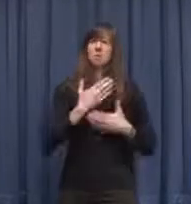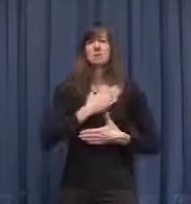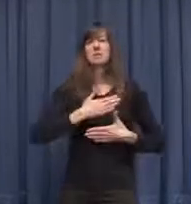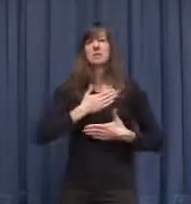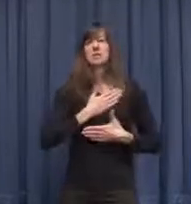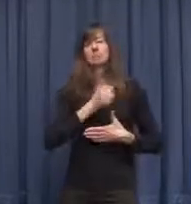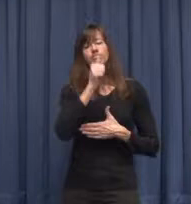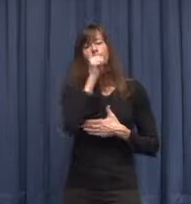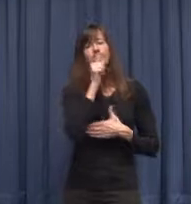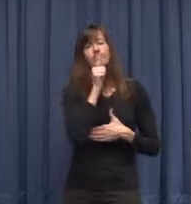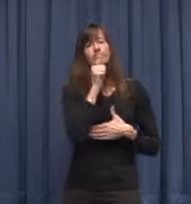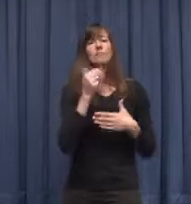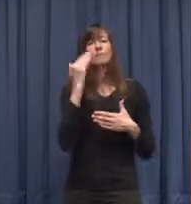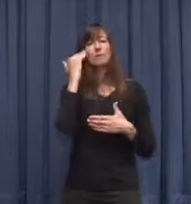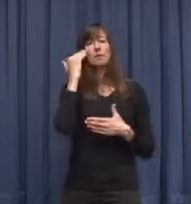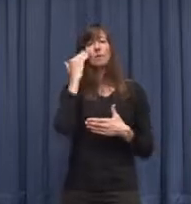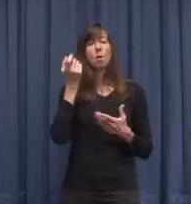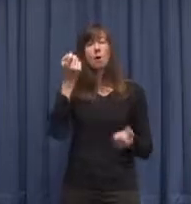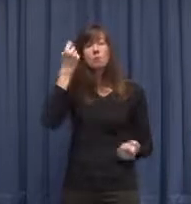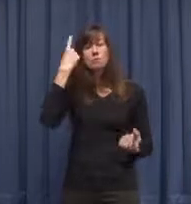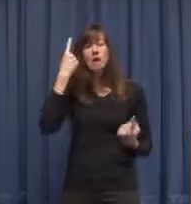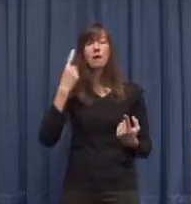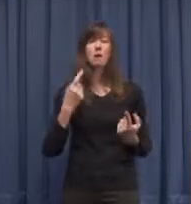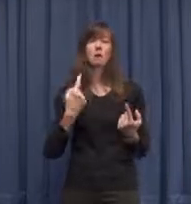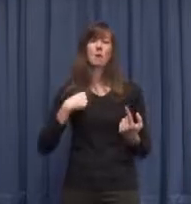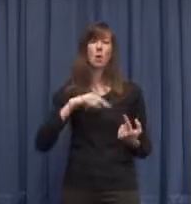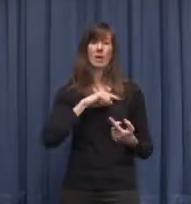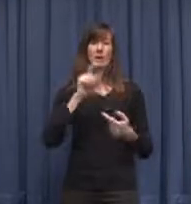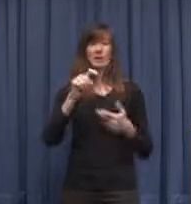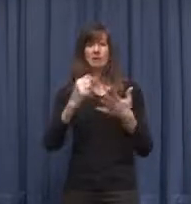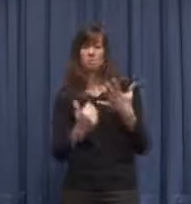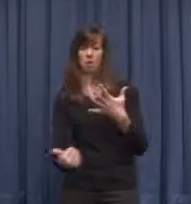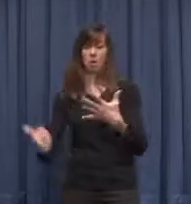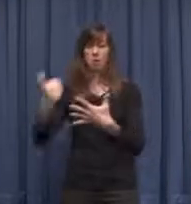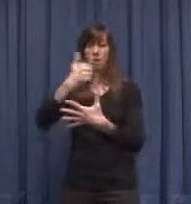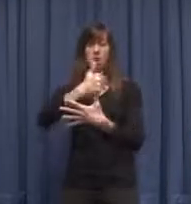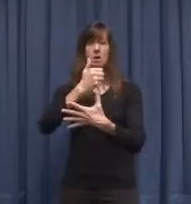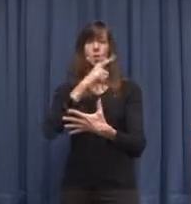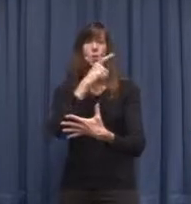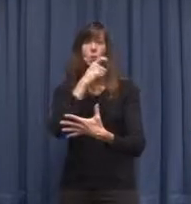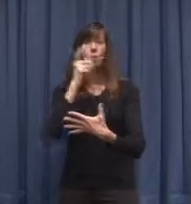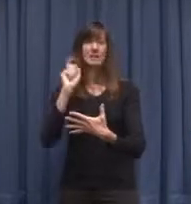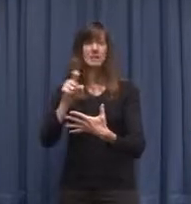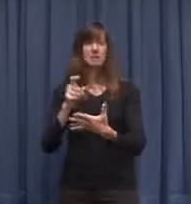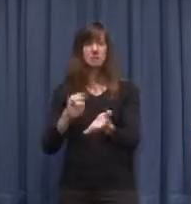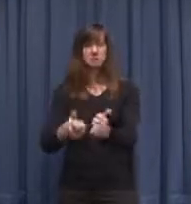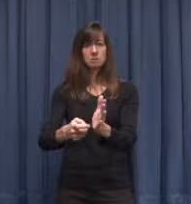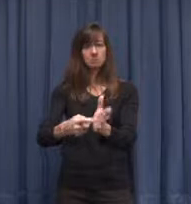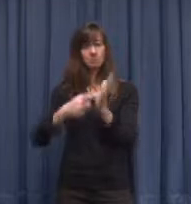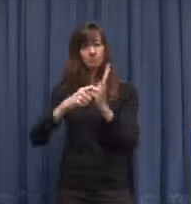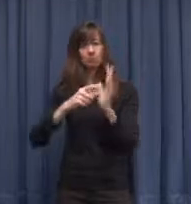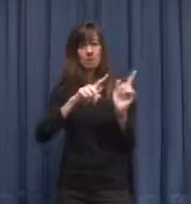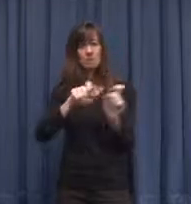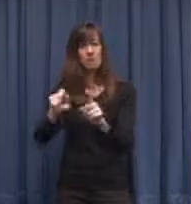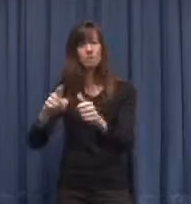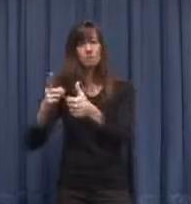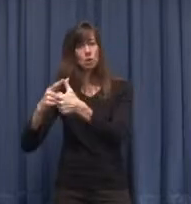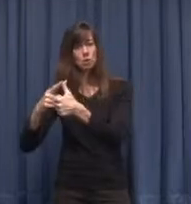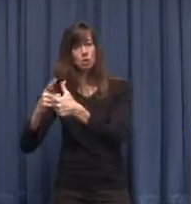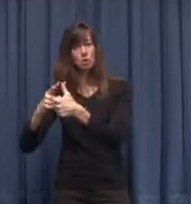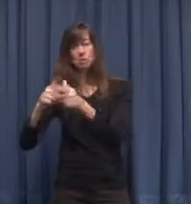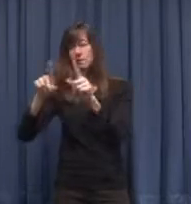to prioritize these as best we can, but also know that we're working to add